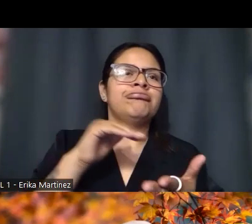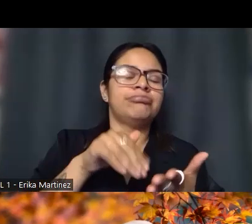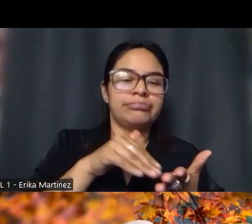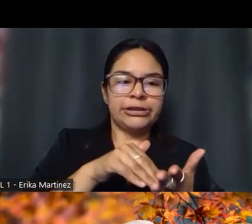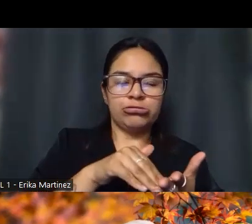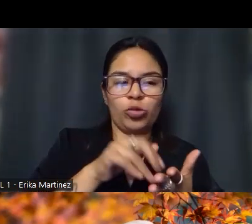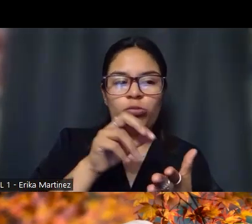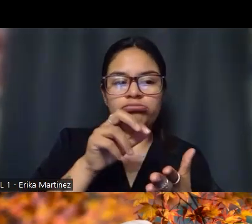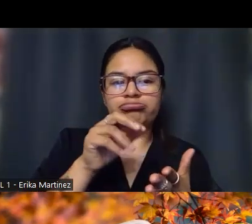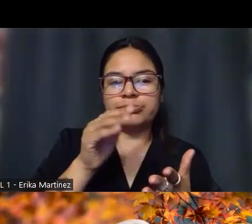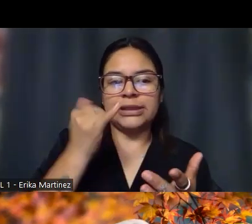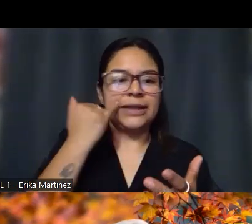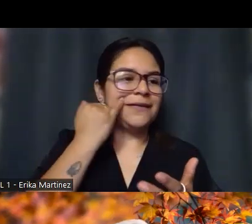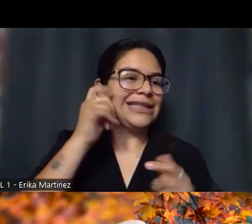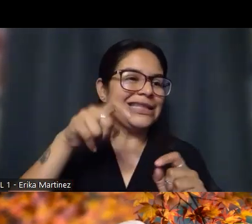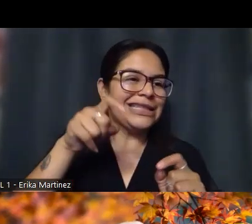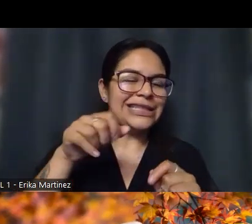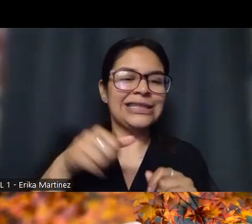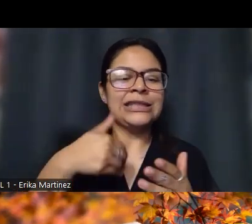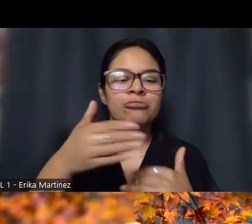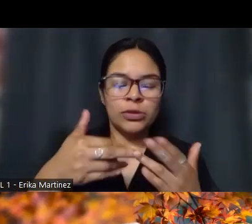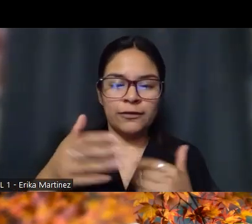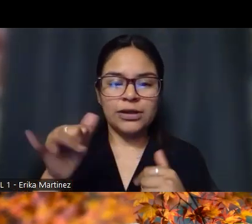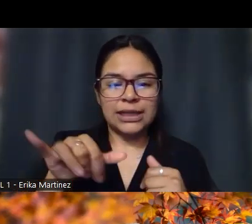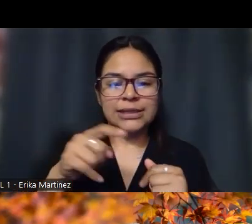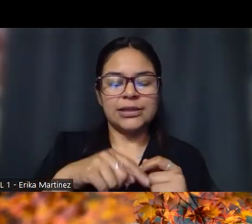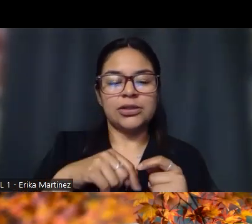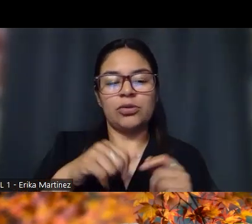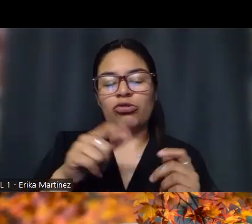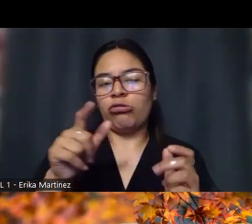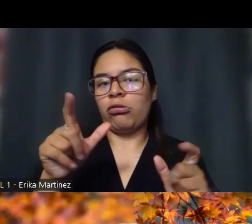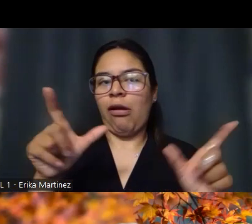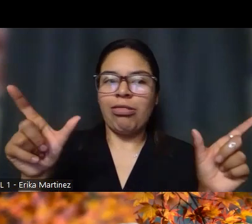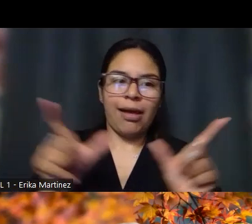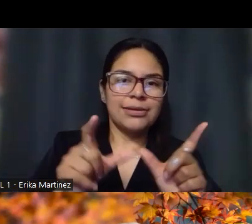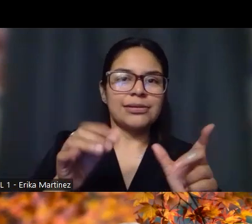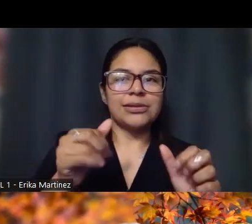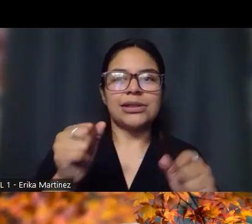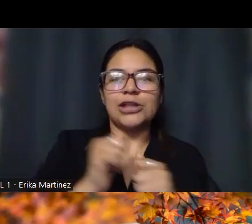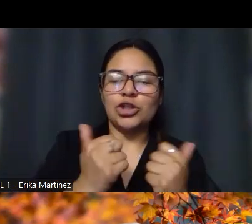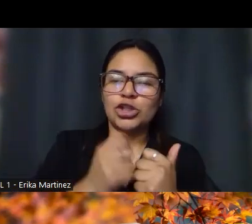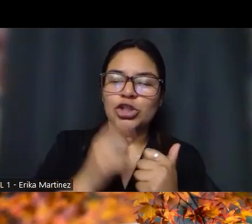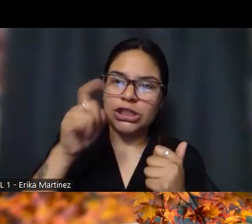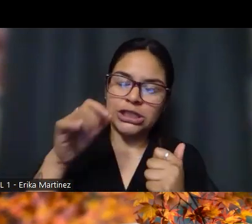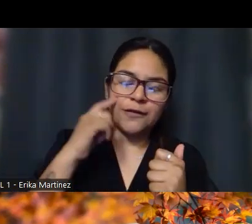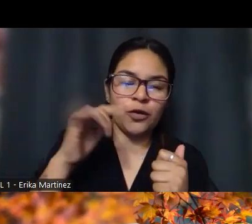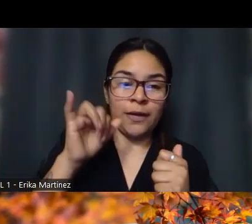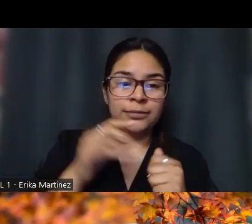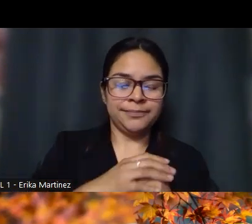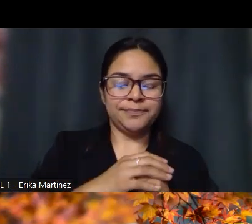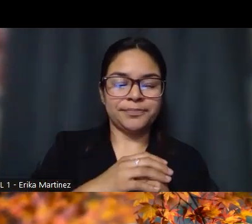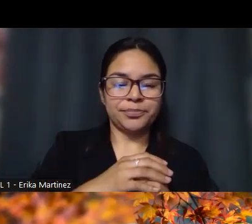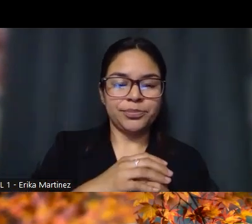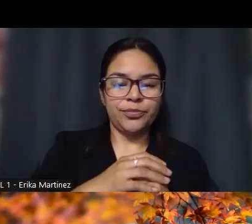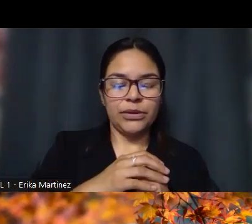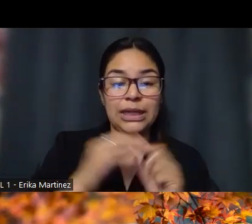who can investigate a long-term care facility or licensing and so forth, given the